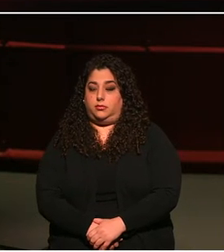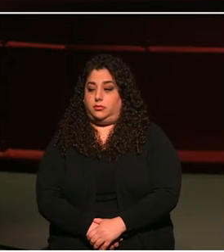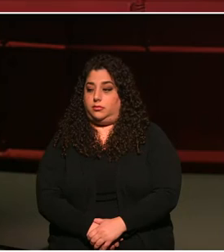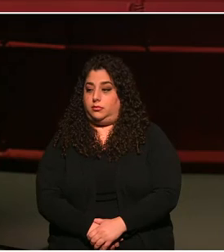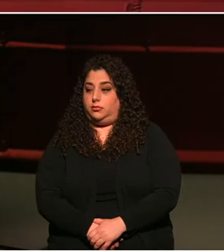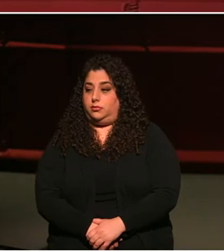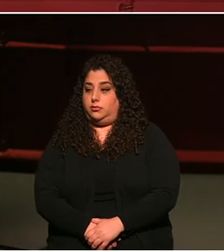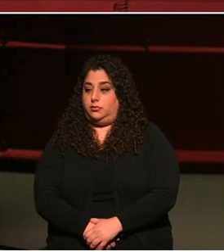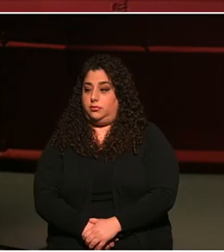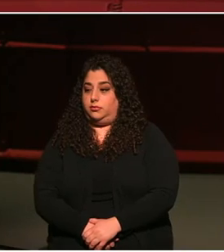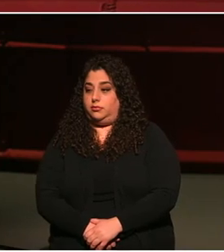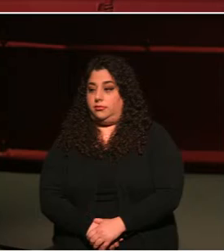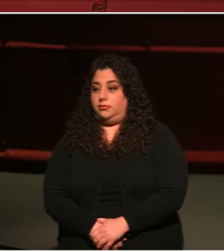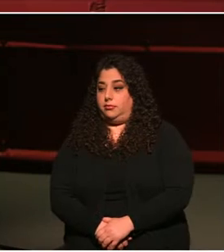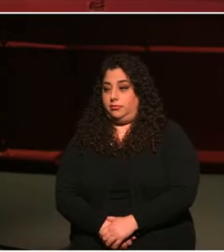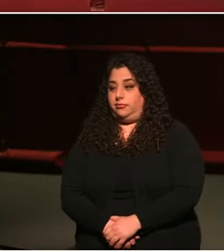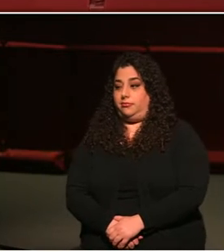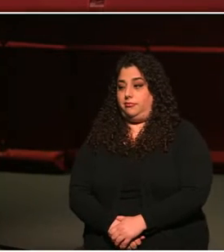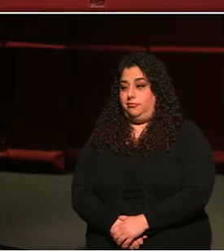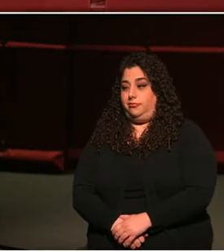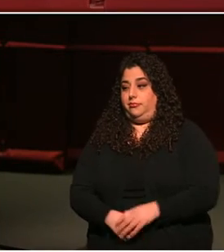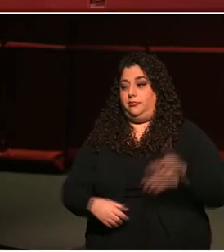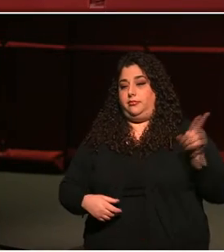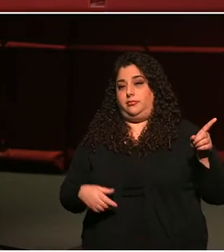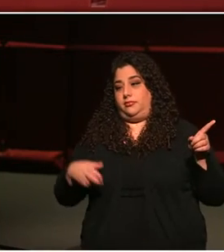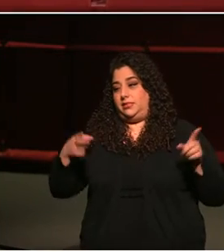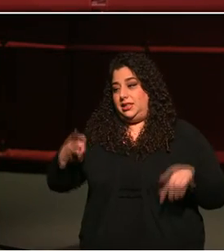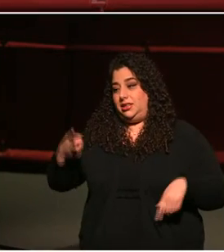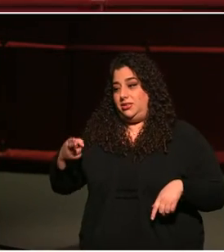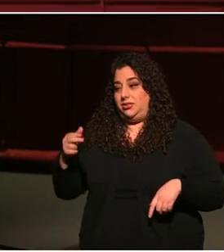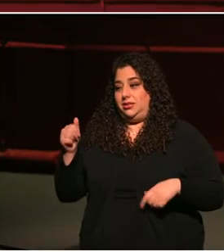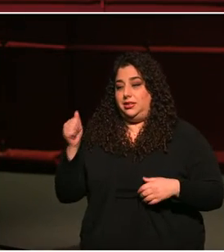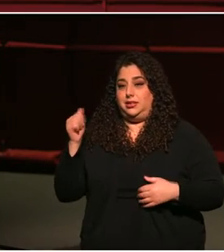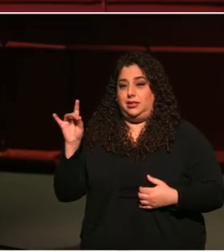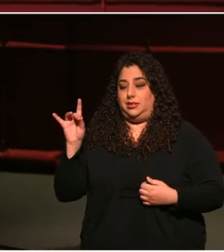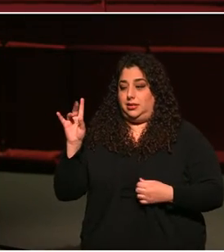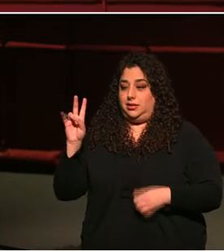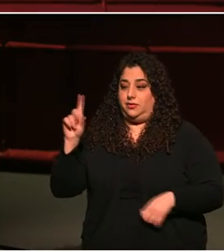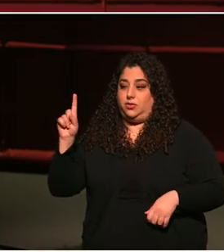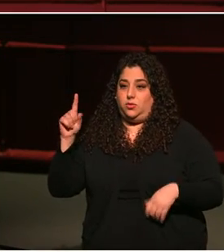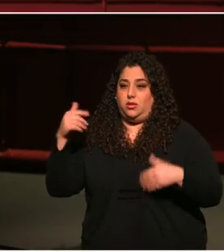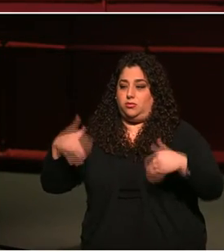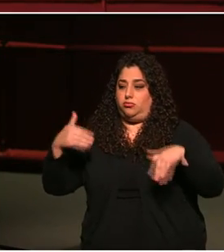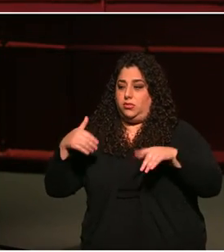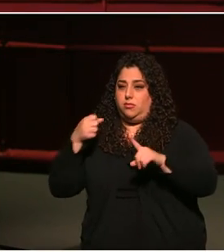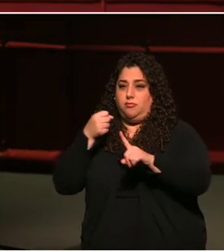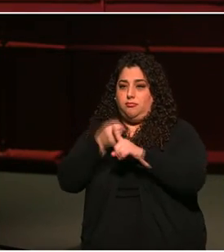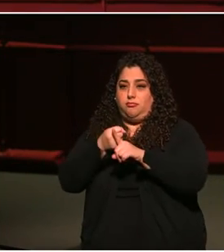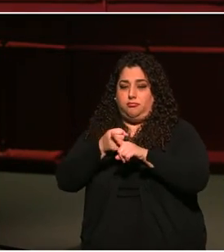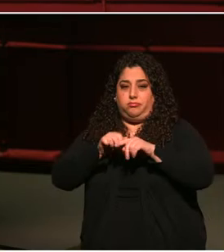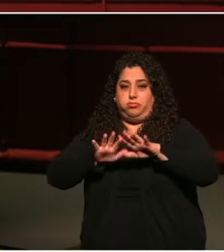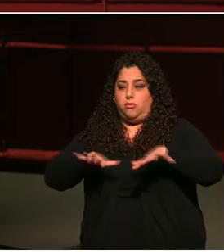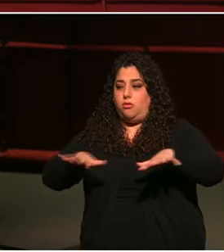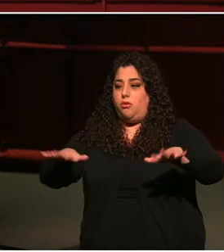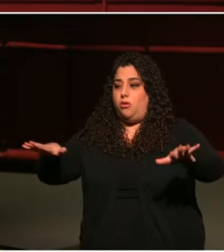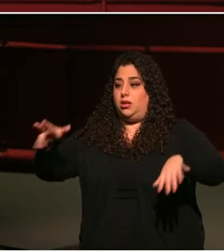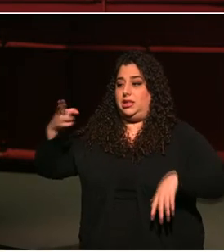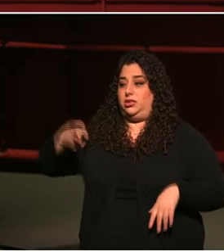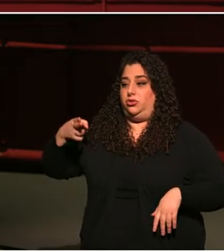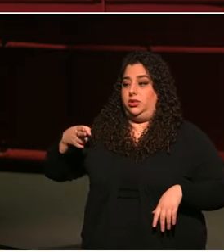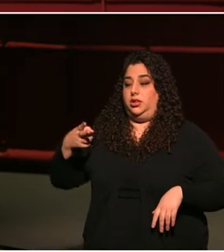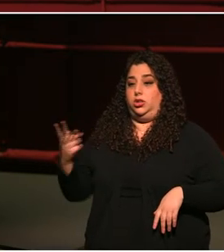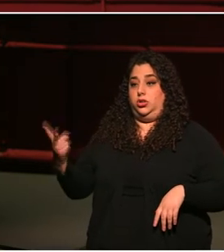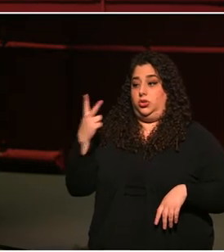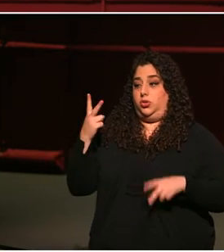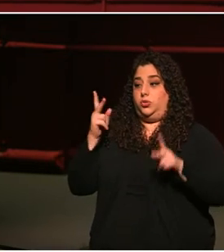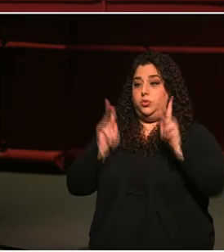to discuss that historic moment and its ripple effect, I'd like to invite two very special people to the stage. The first guest has